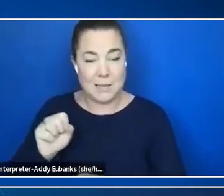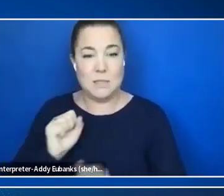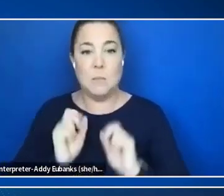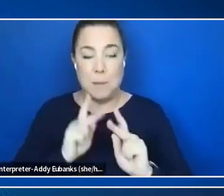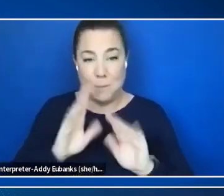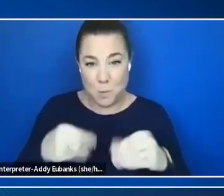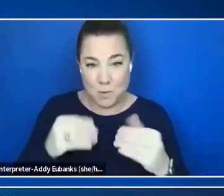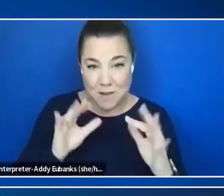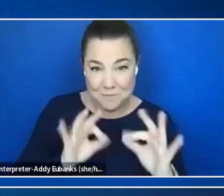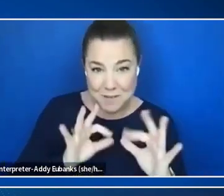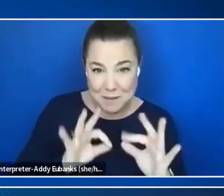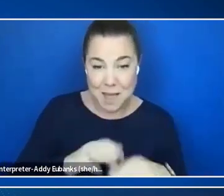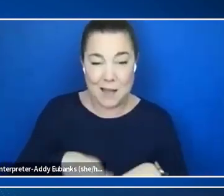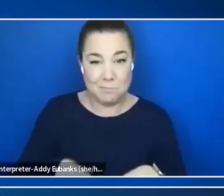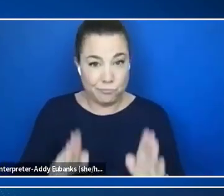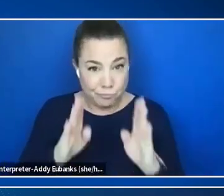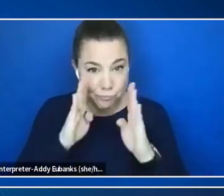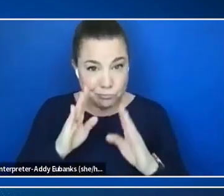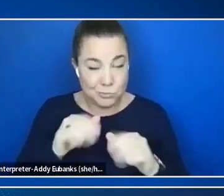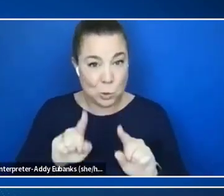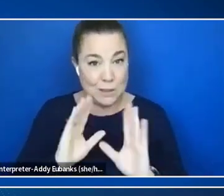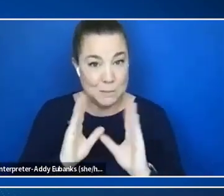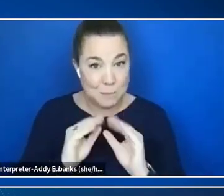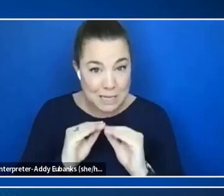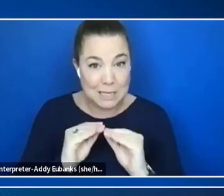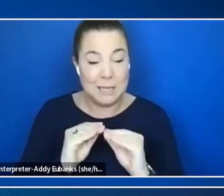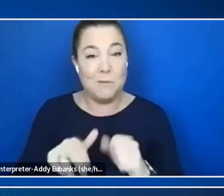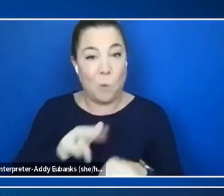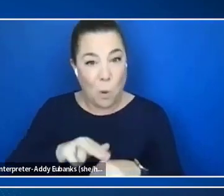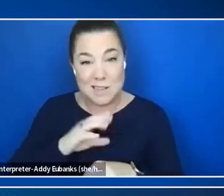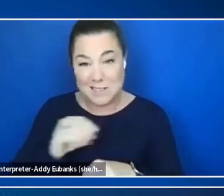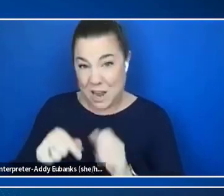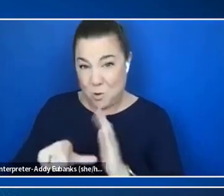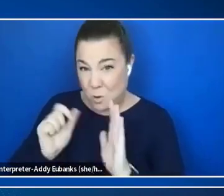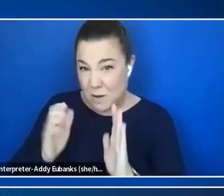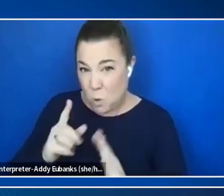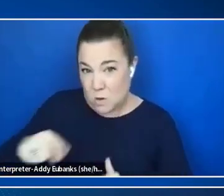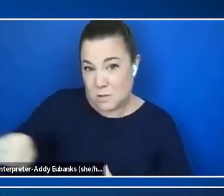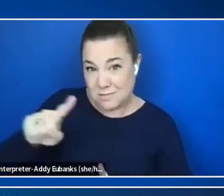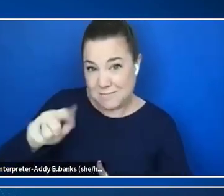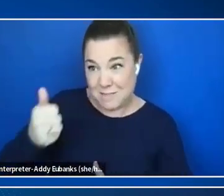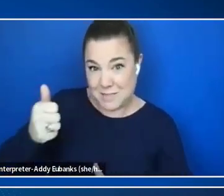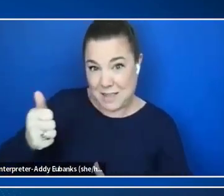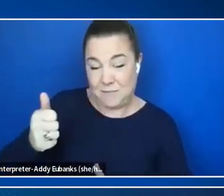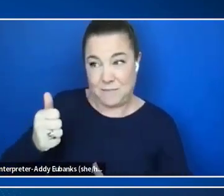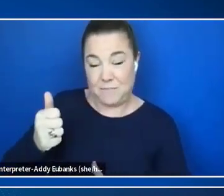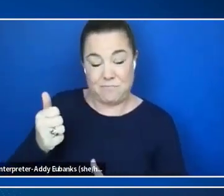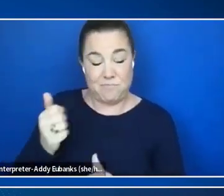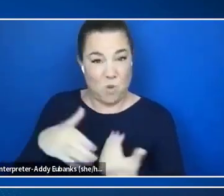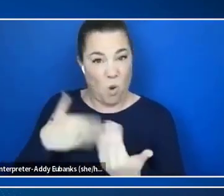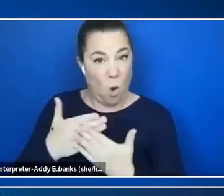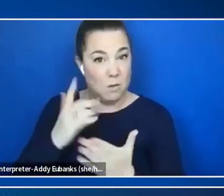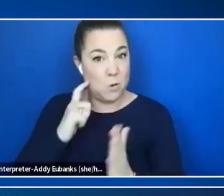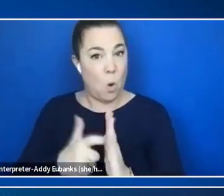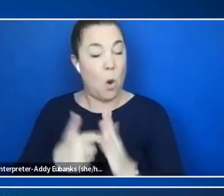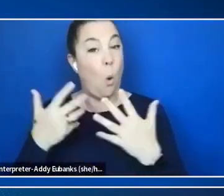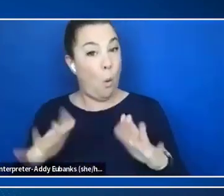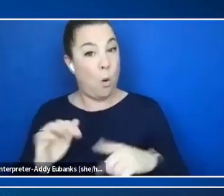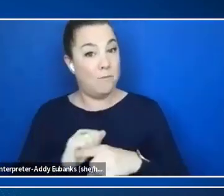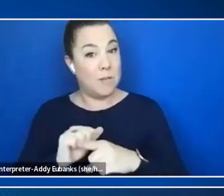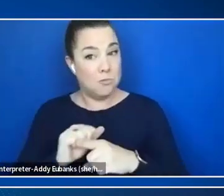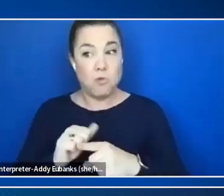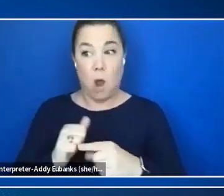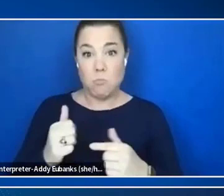as being very attentive during the meeting. And reviewers themselves have noted that after the training, they felt